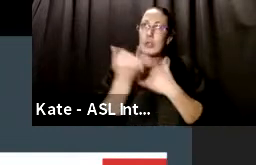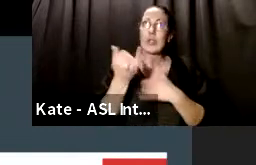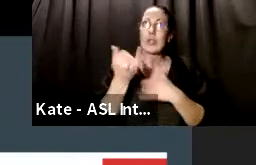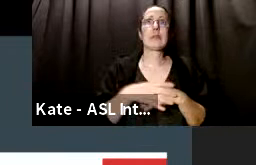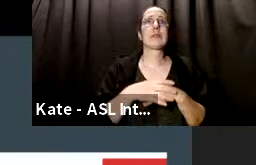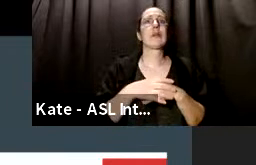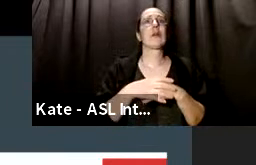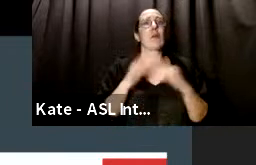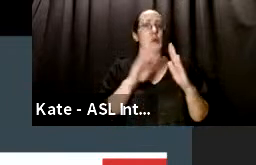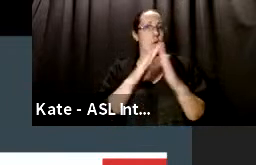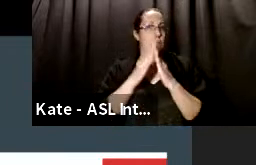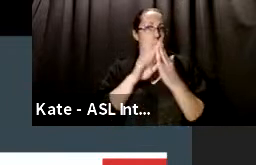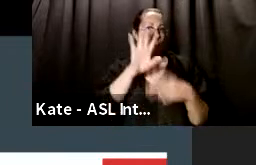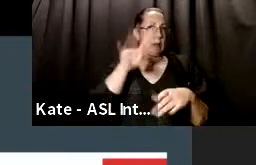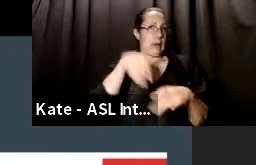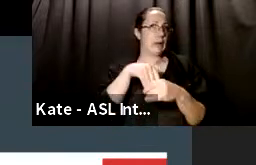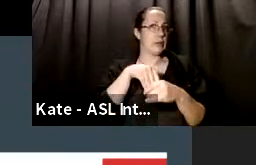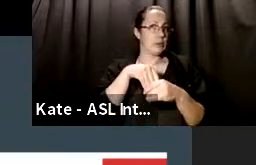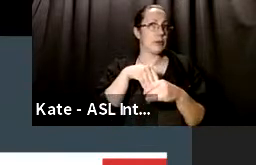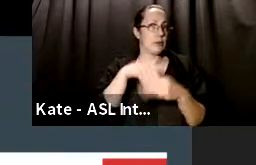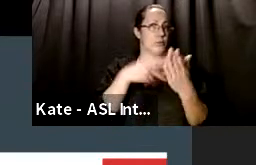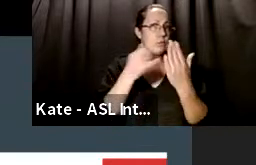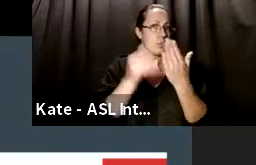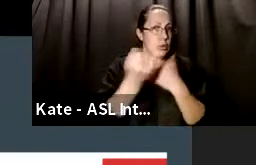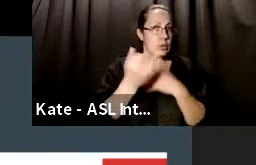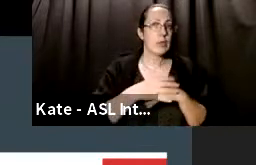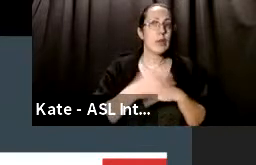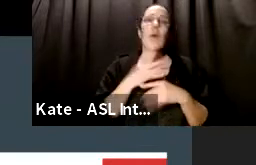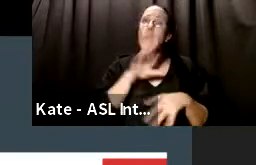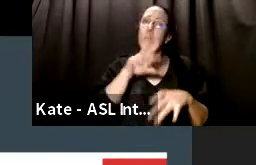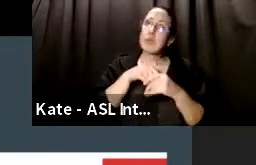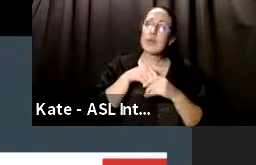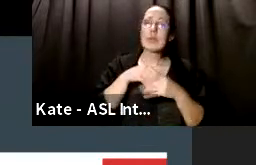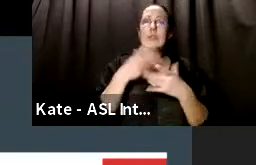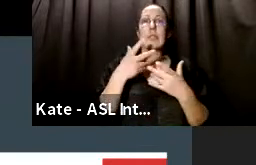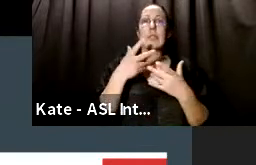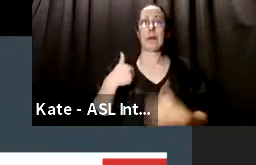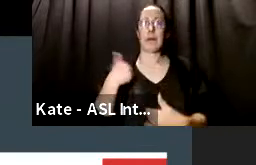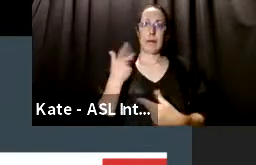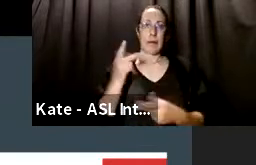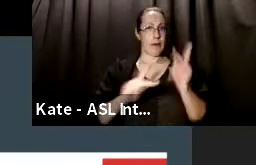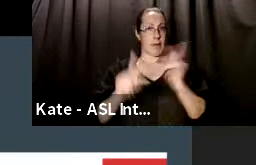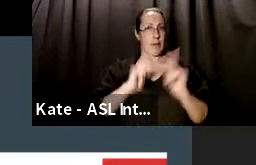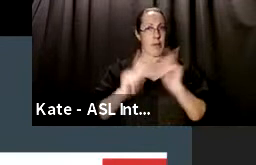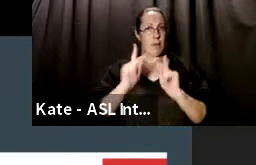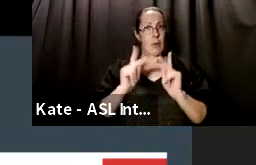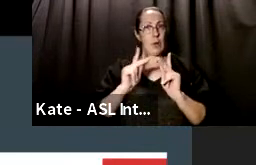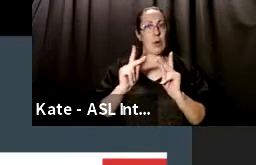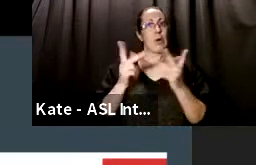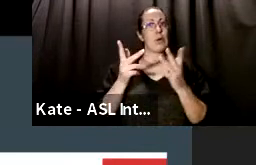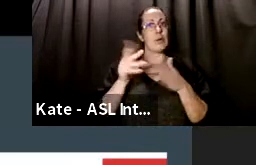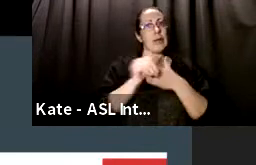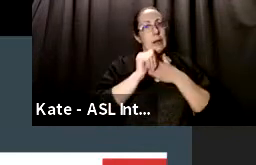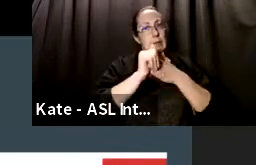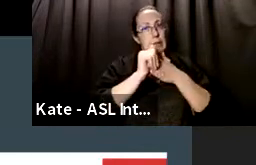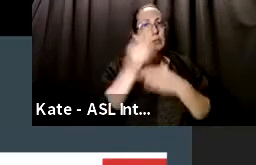projects. And we're engaging young people to become a leadership pipeline for